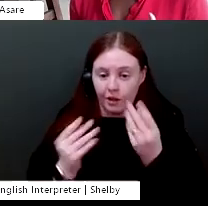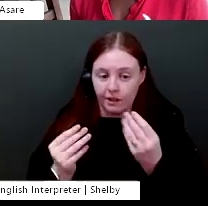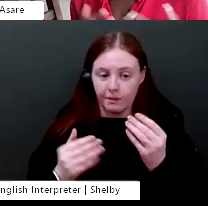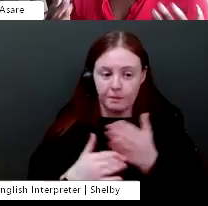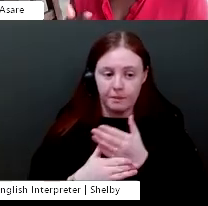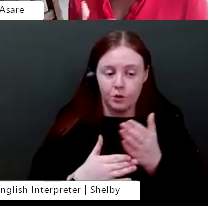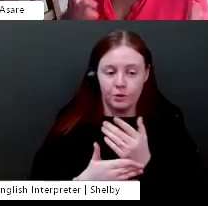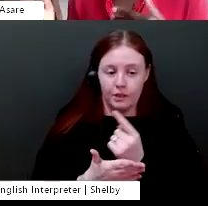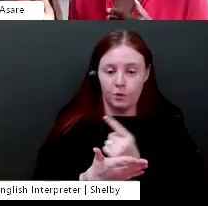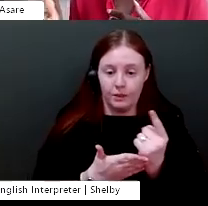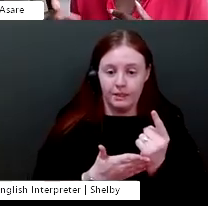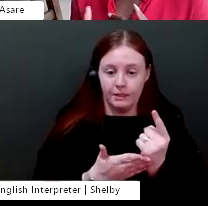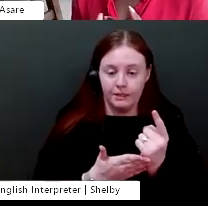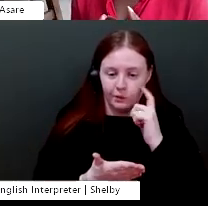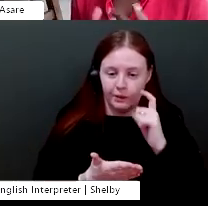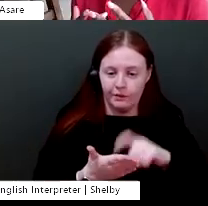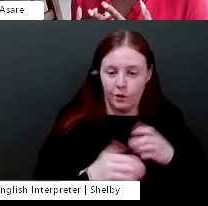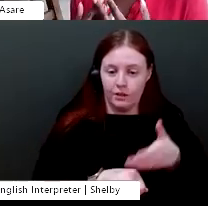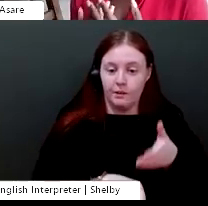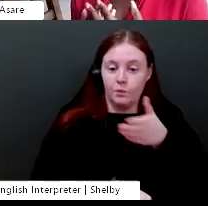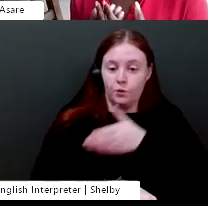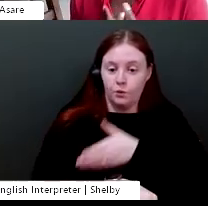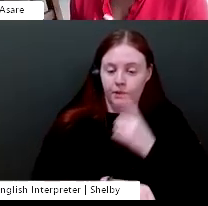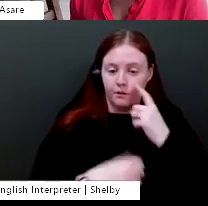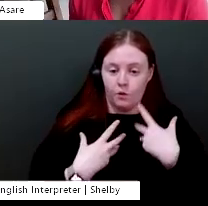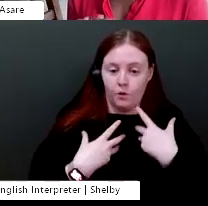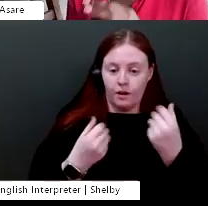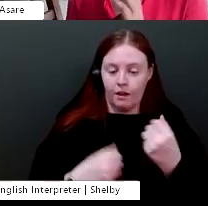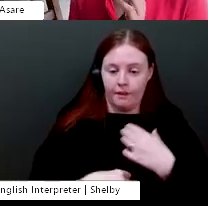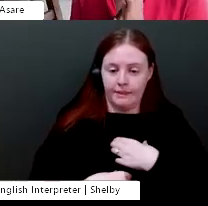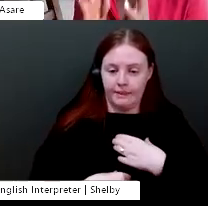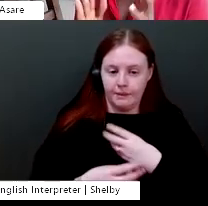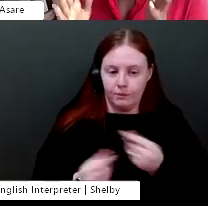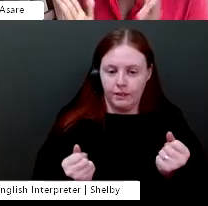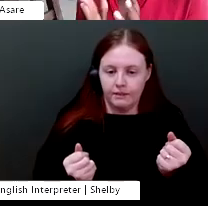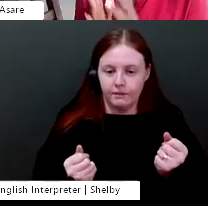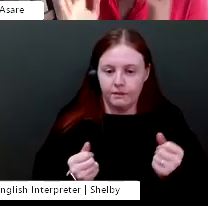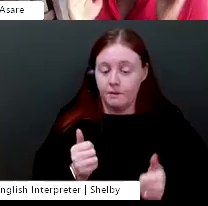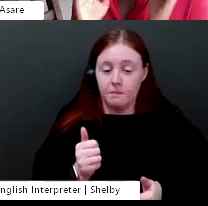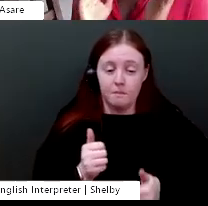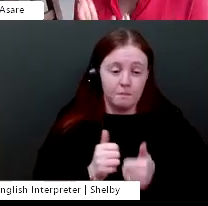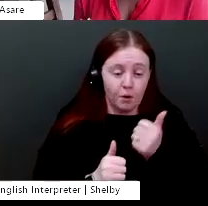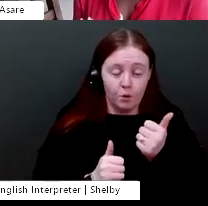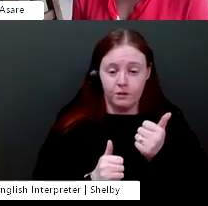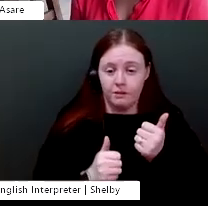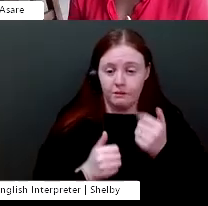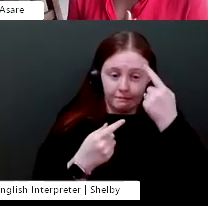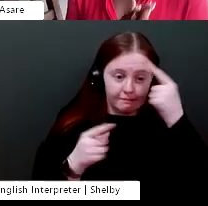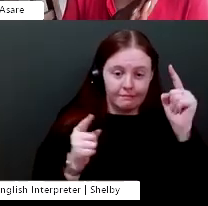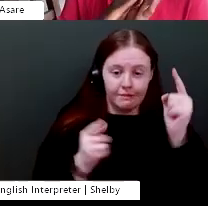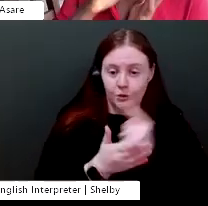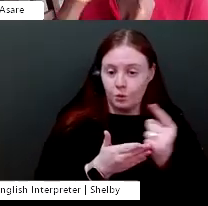we observed a notable improvements in health and symptom relief, with the most significant progress occurring at week